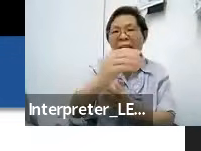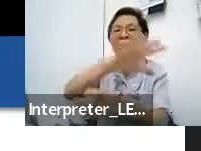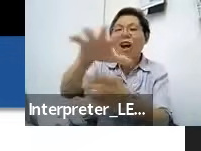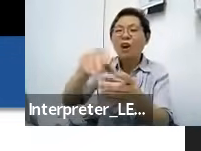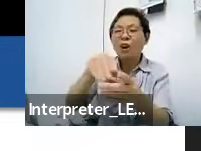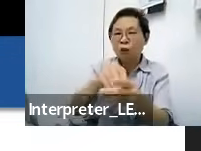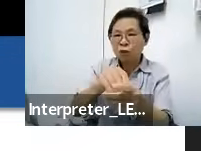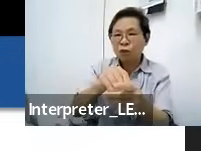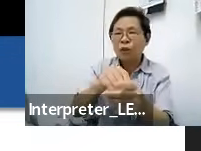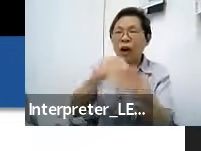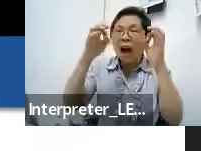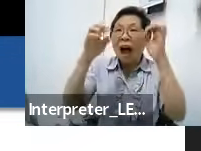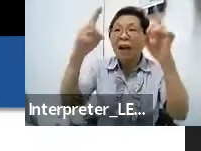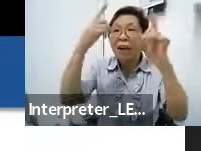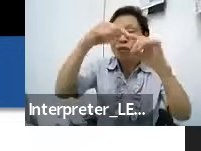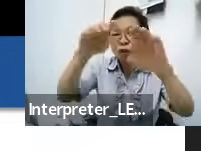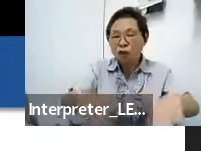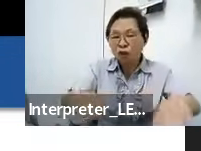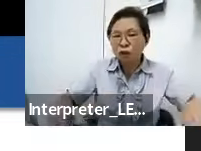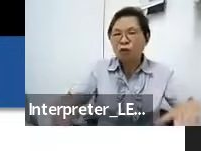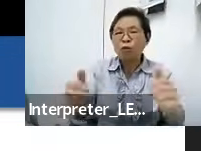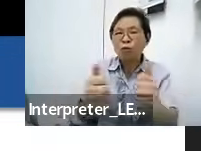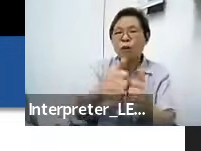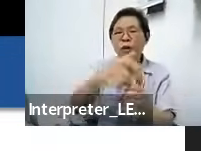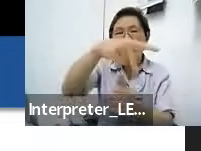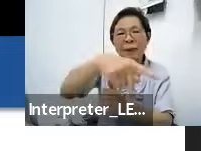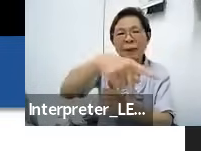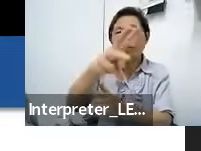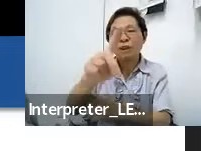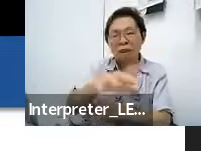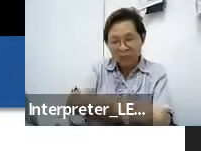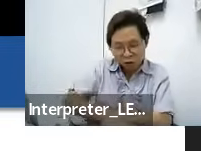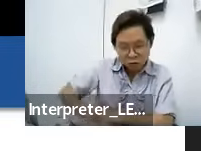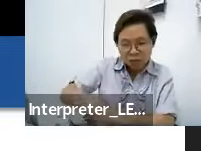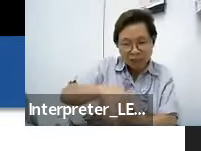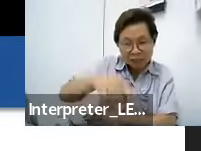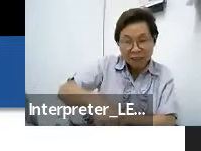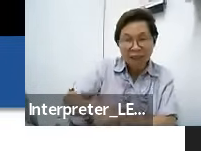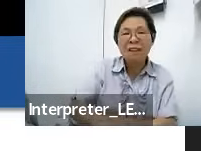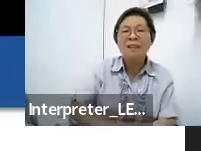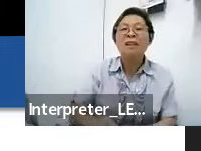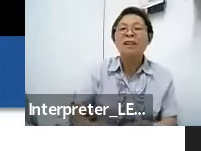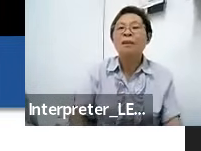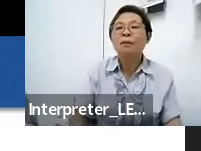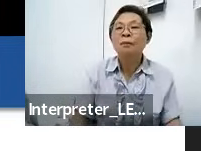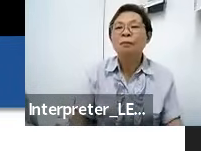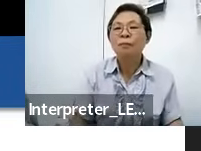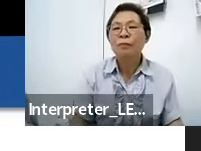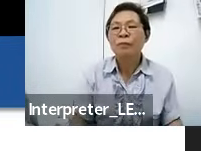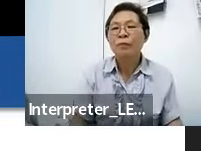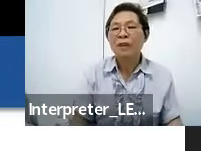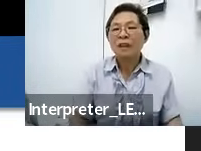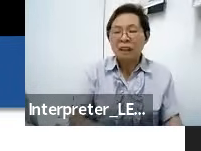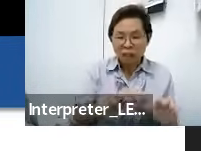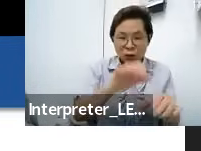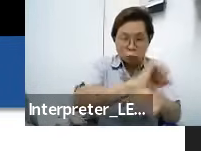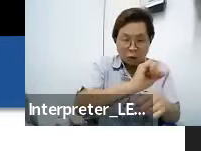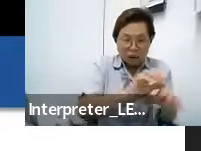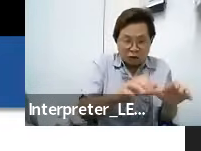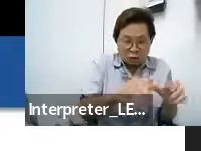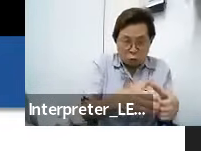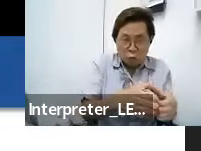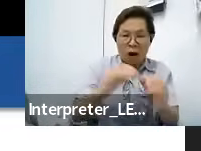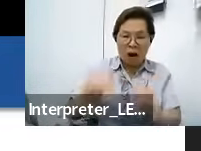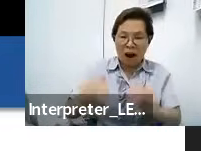quality education for children with disabilities in the region. So every quarter, this working group meets and updates